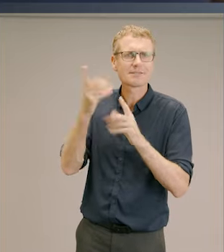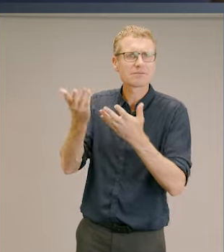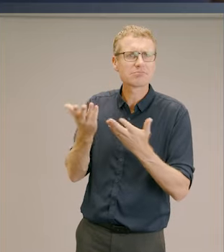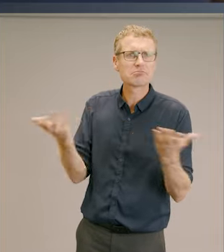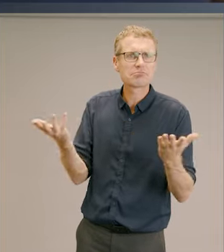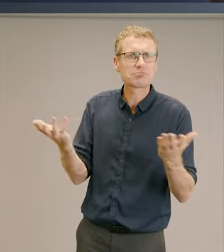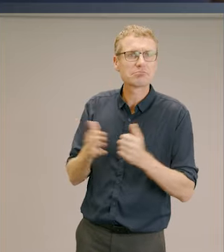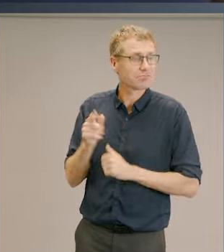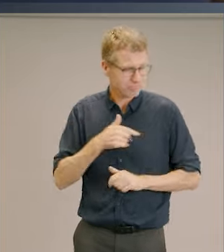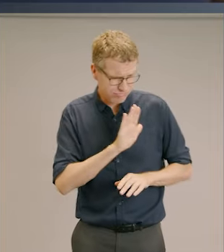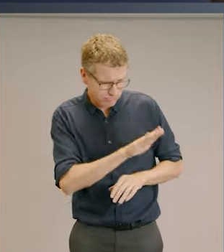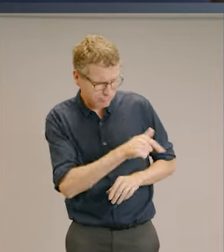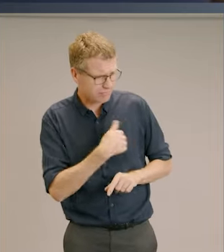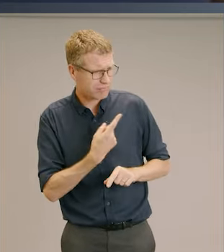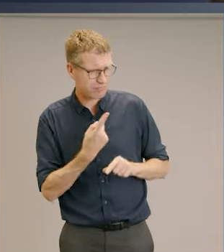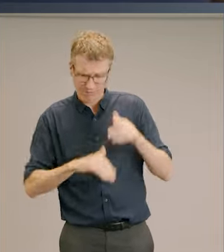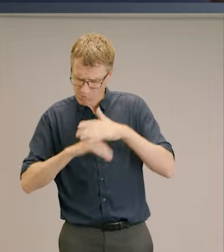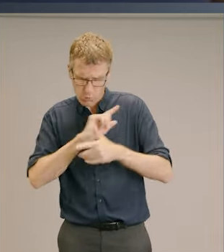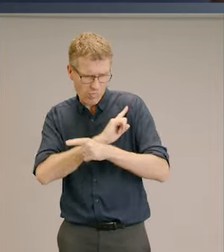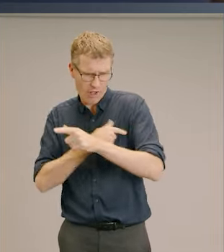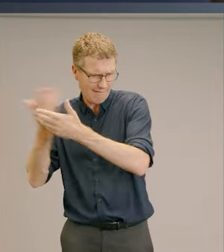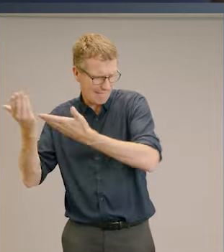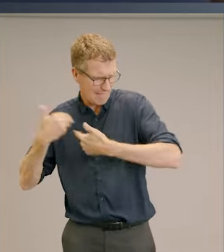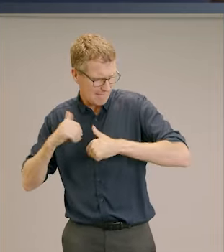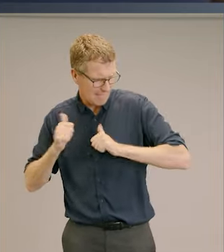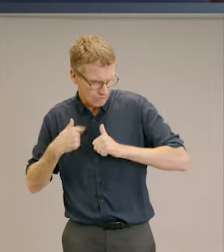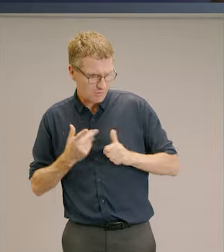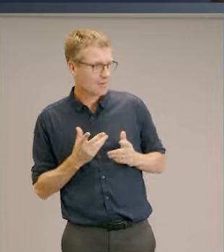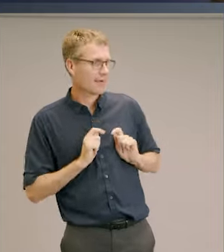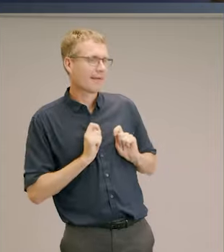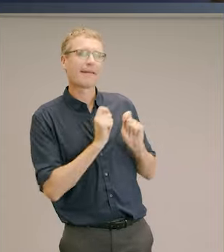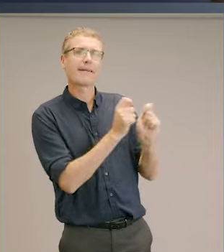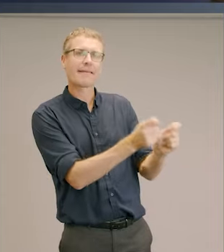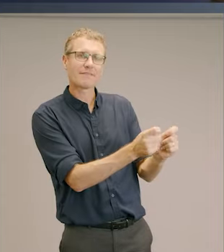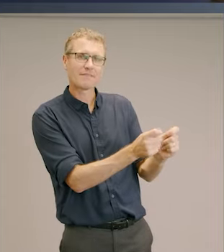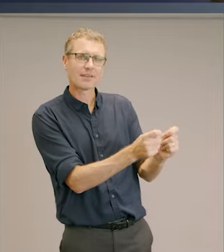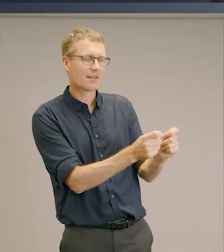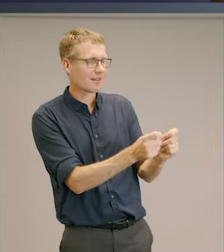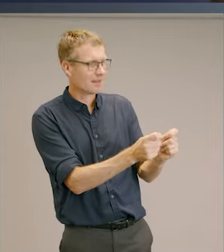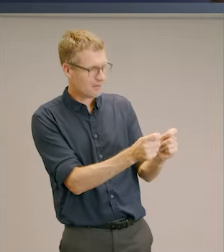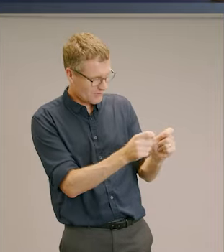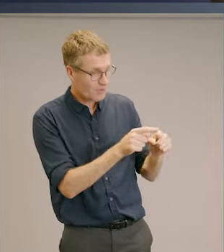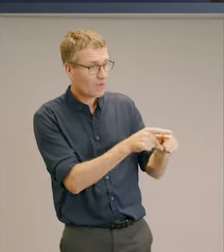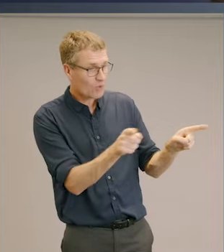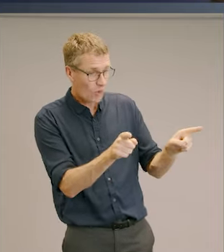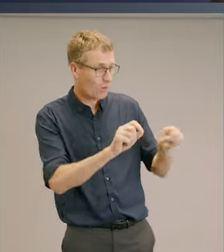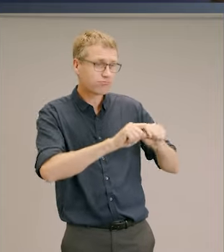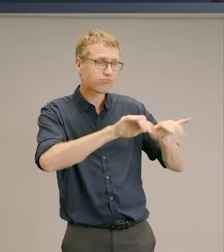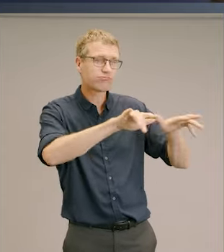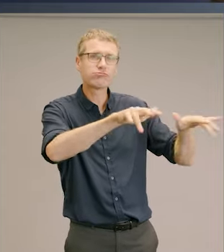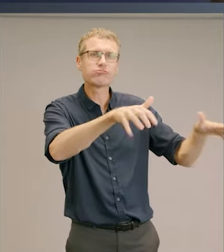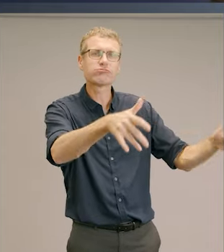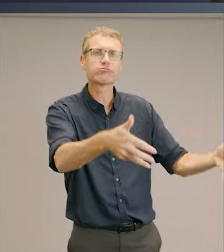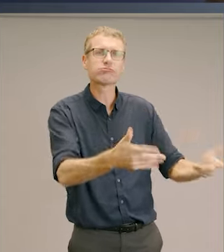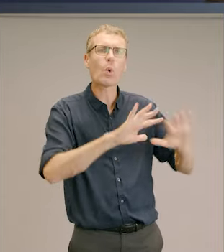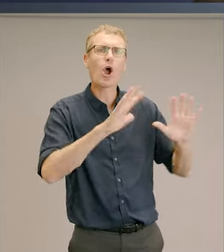like to have the Holy Spirit. And he's blessing them as he's going and he's saying, all authority has been given to me and I'm now giving it to you. I'm passing on